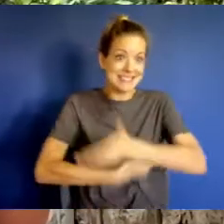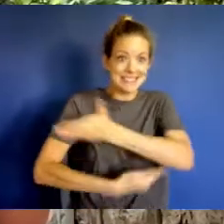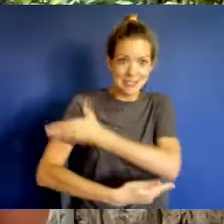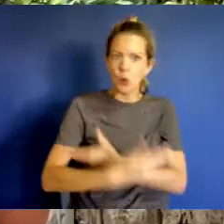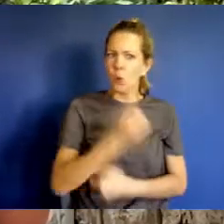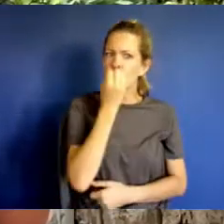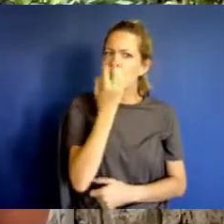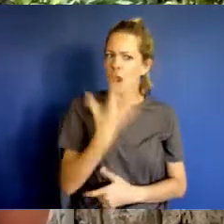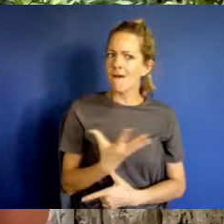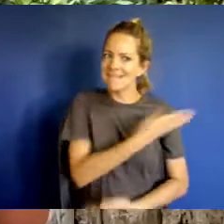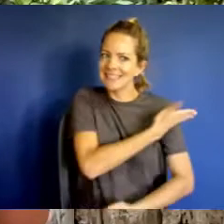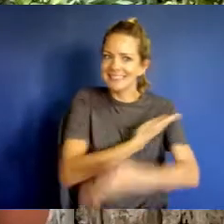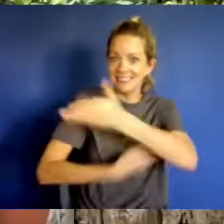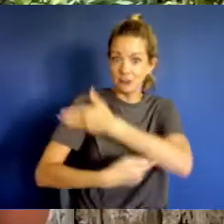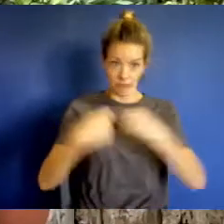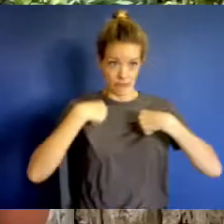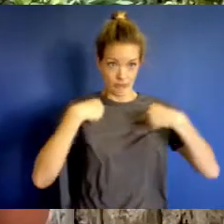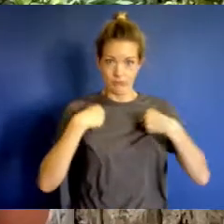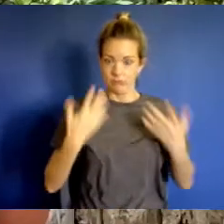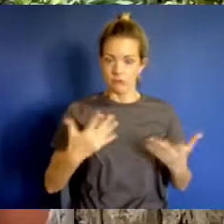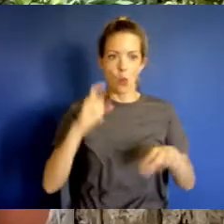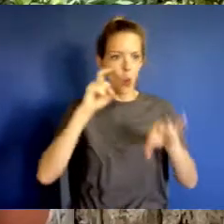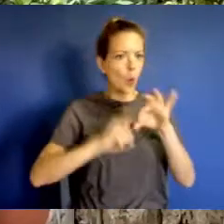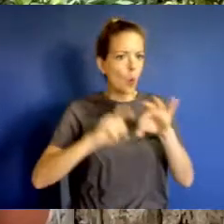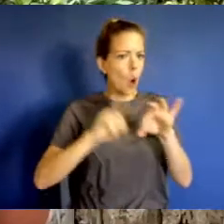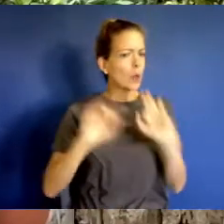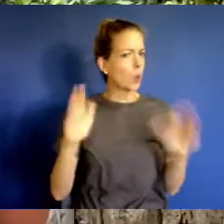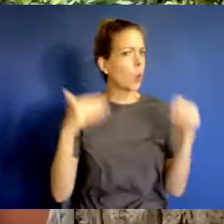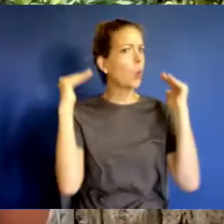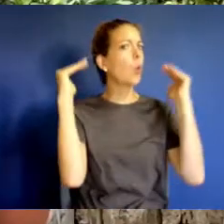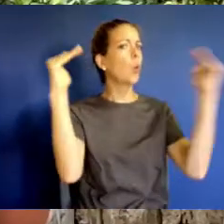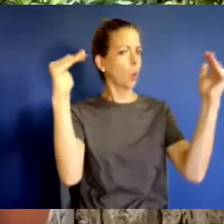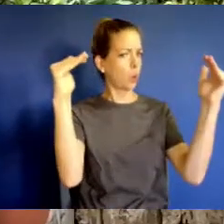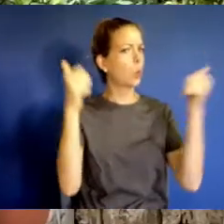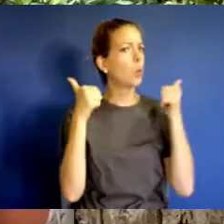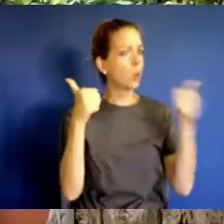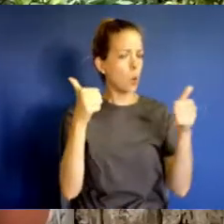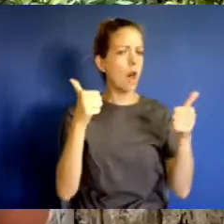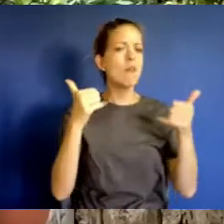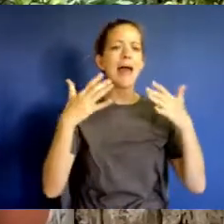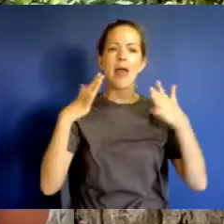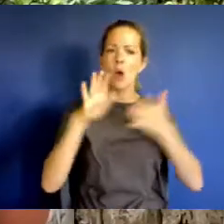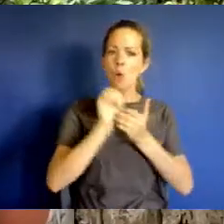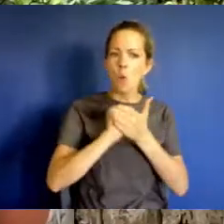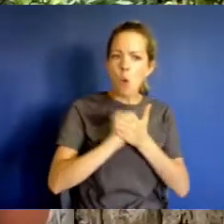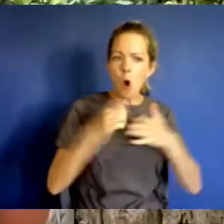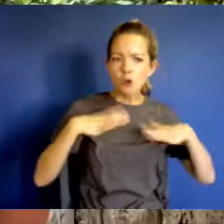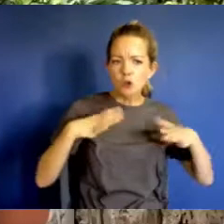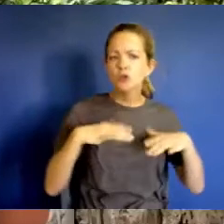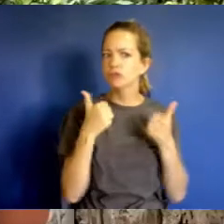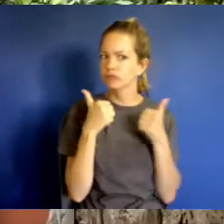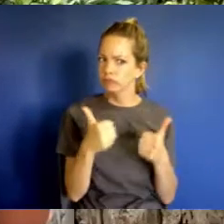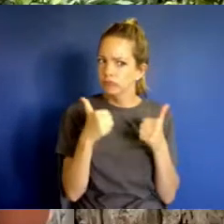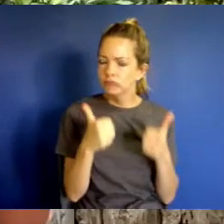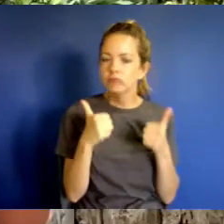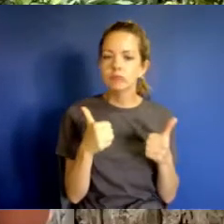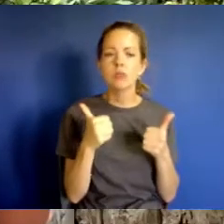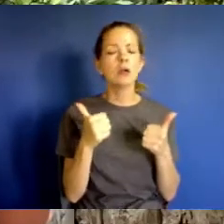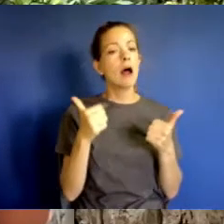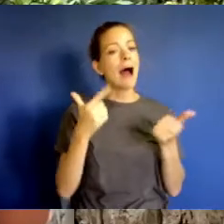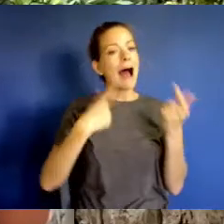they are really lovely. The quality is really nice. They wash really well, and we're trying to do everything